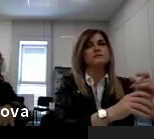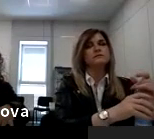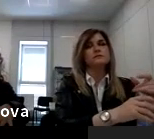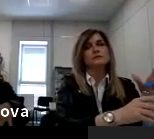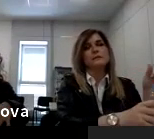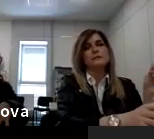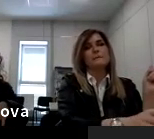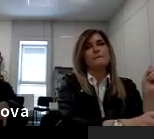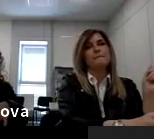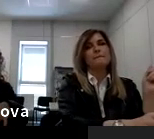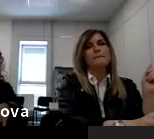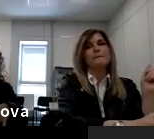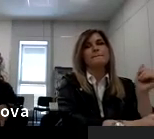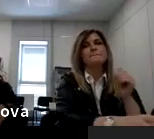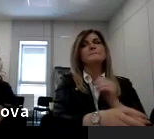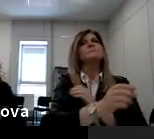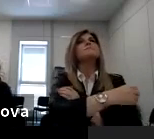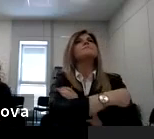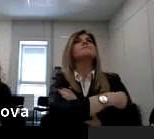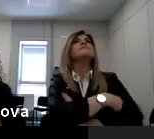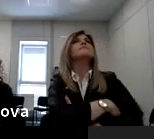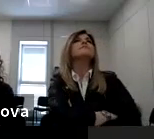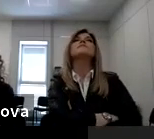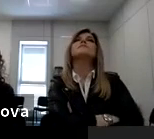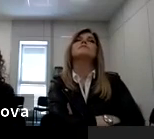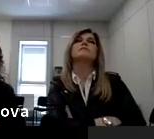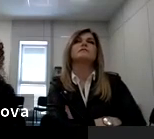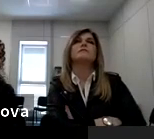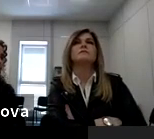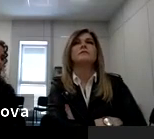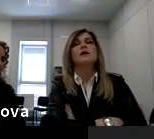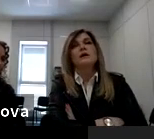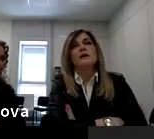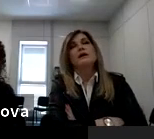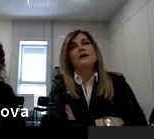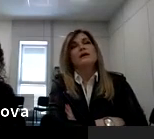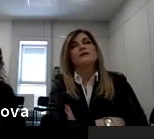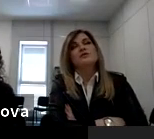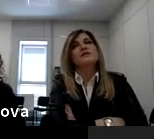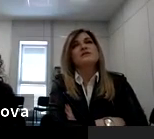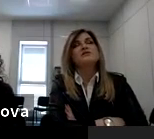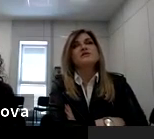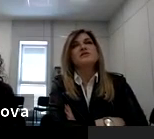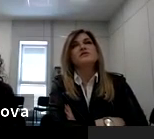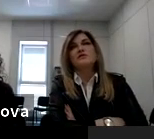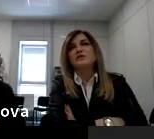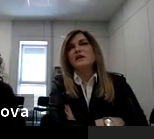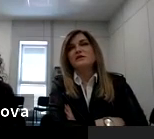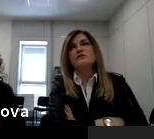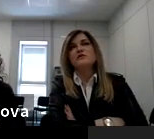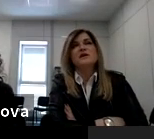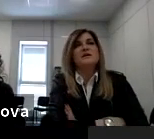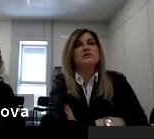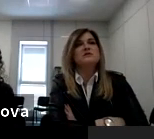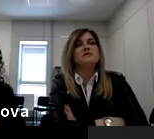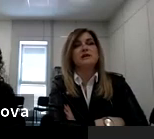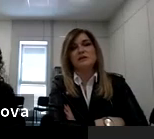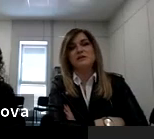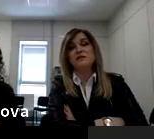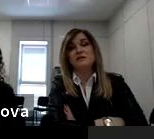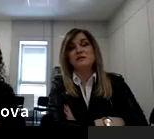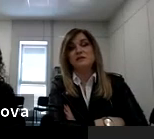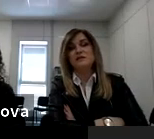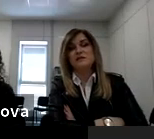and it is one of the main objects Actually, in this the area, roof, yes. yeah, the roof here also